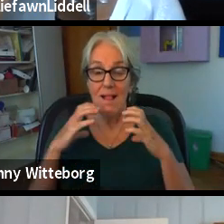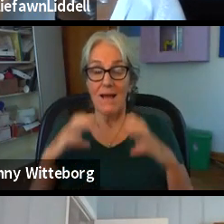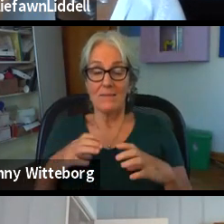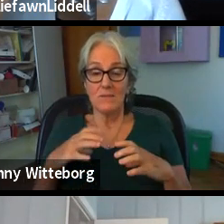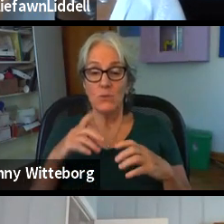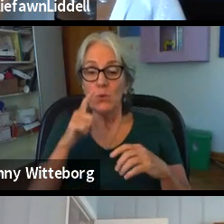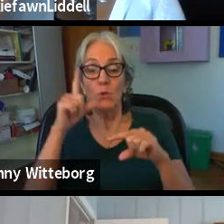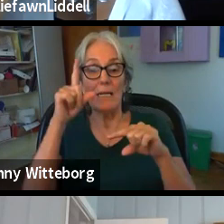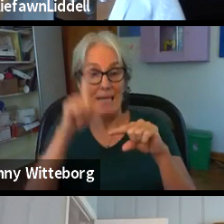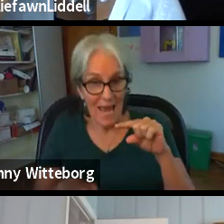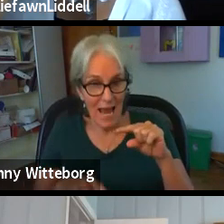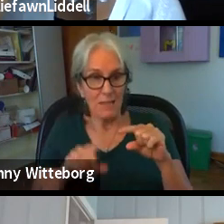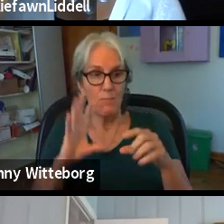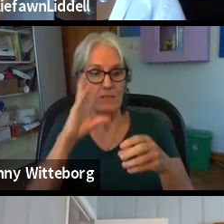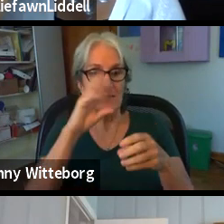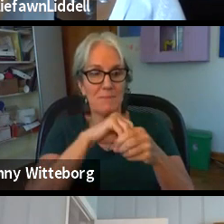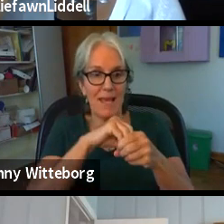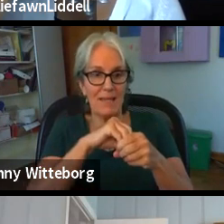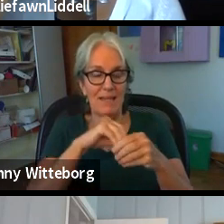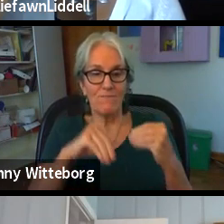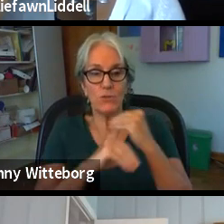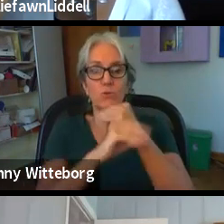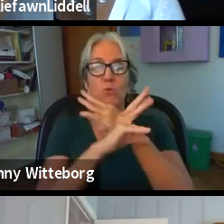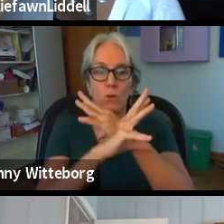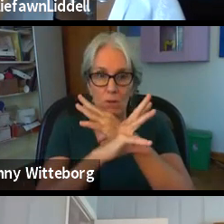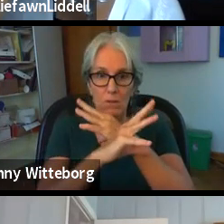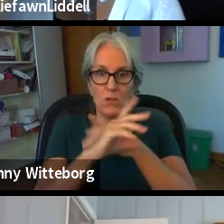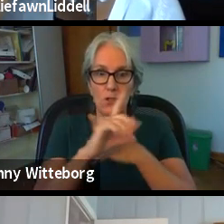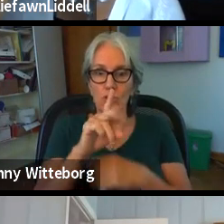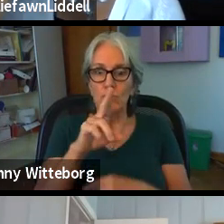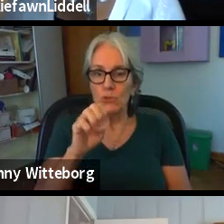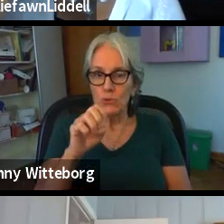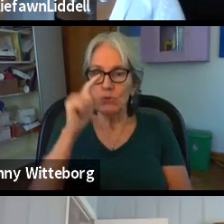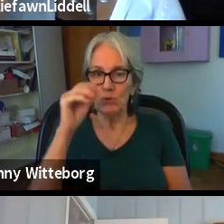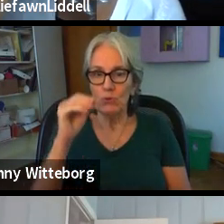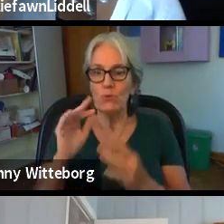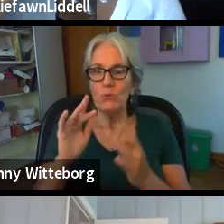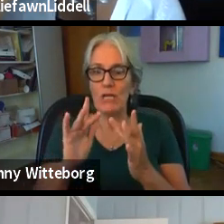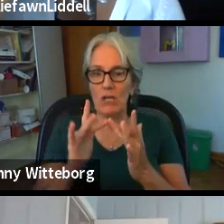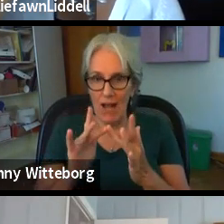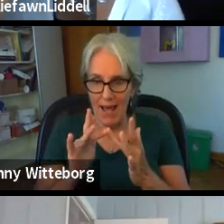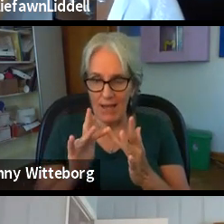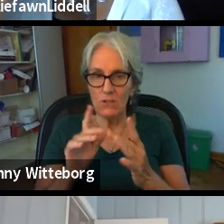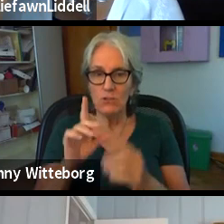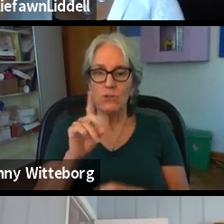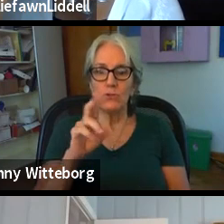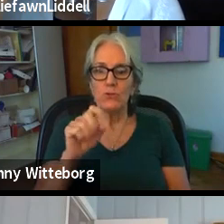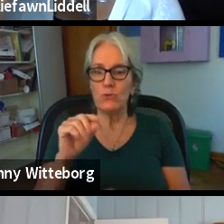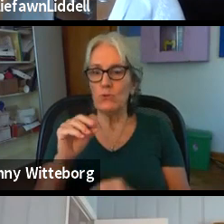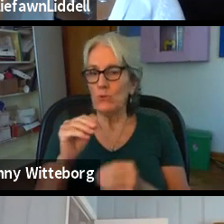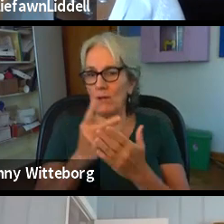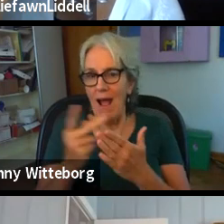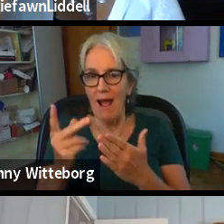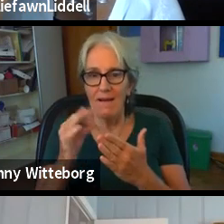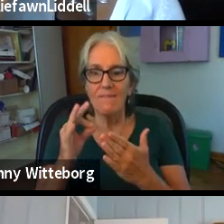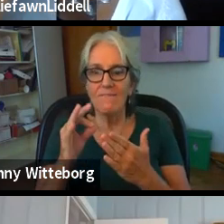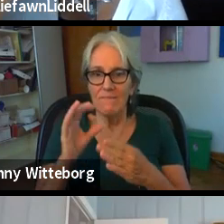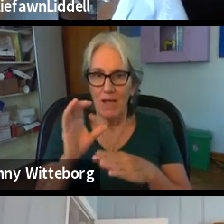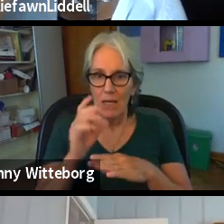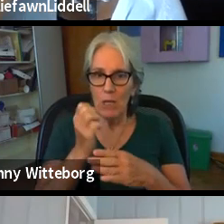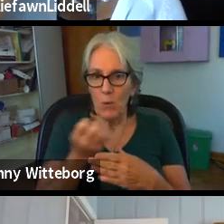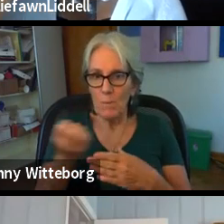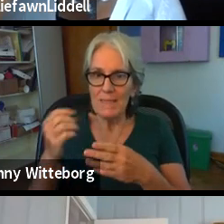you have any data on the number of clients who wouldn't be able to access